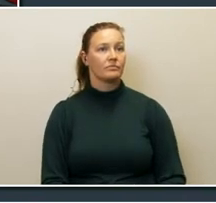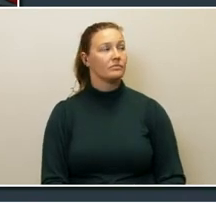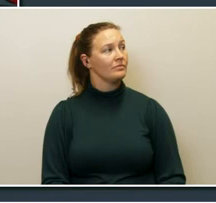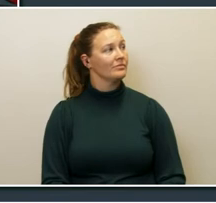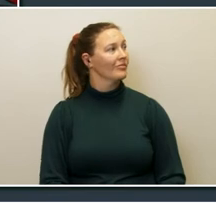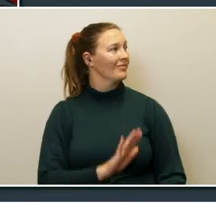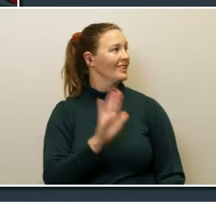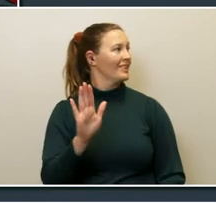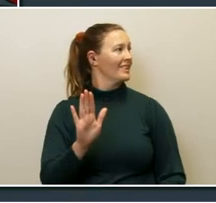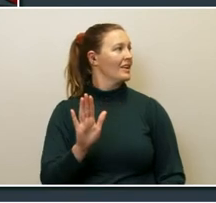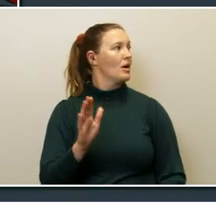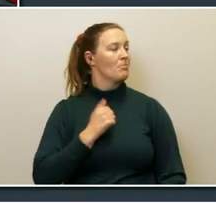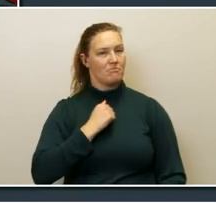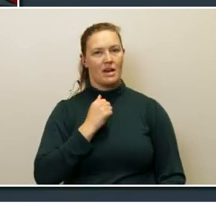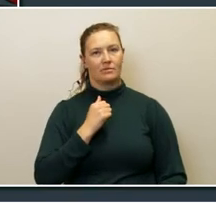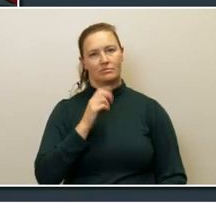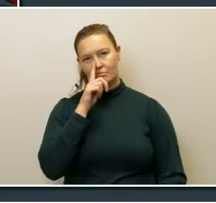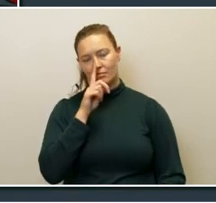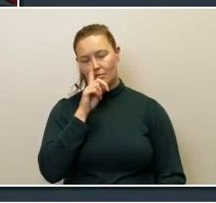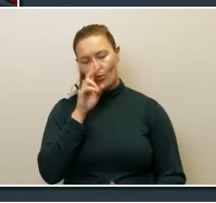Yvonne. Thank you. Hi, I'm better known as Evie.